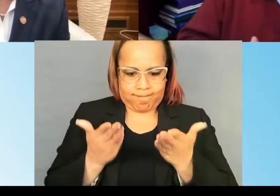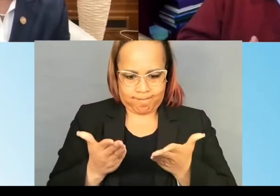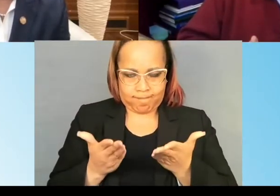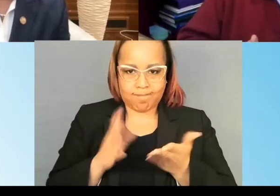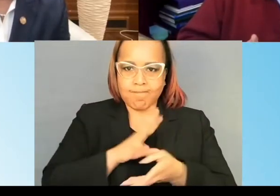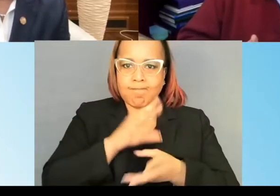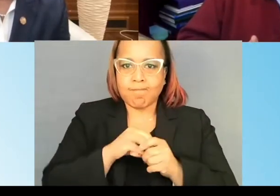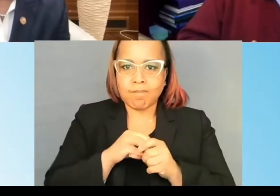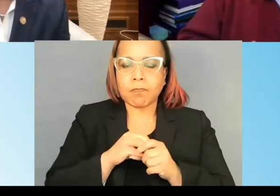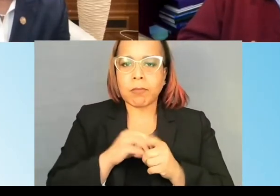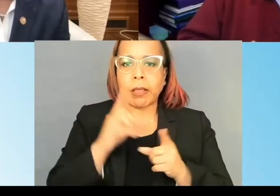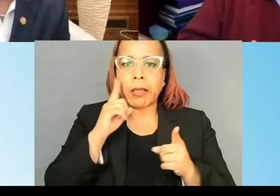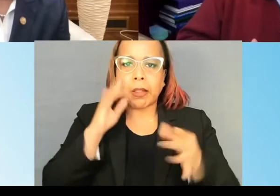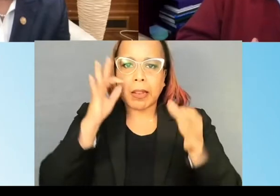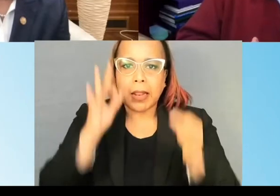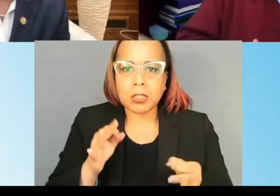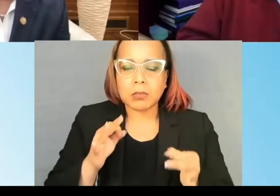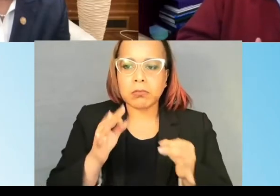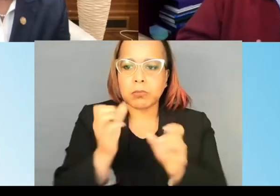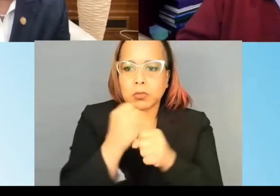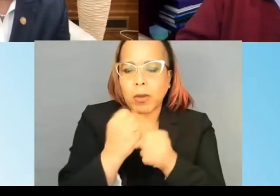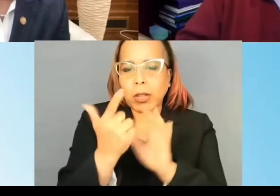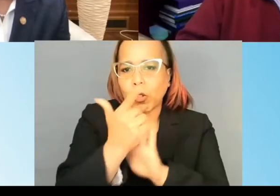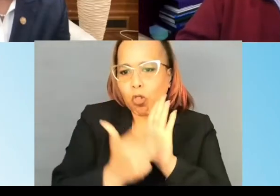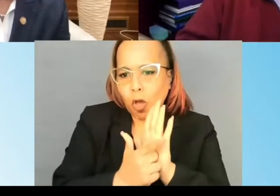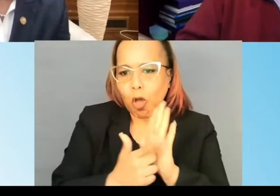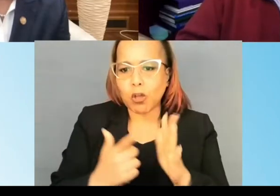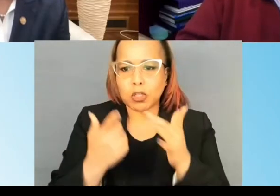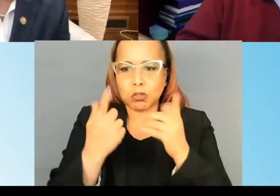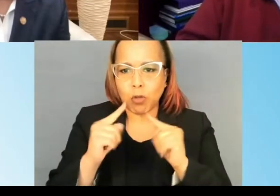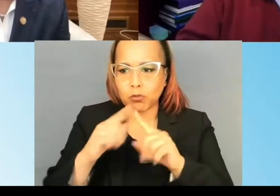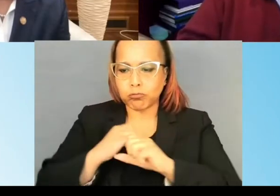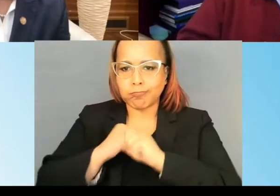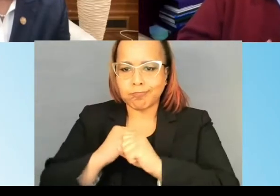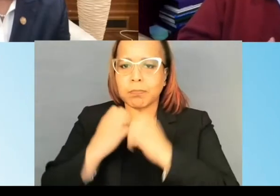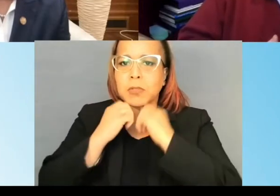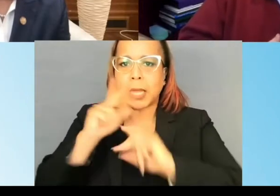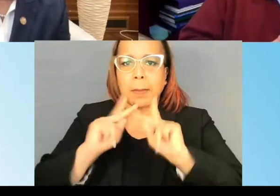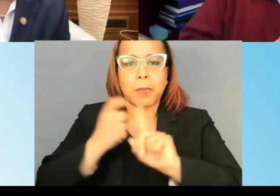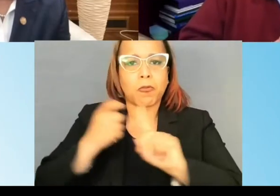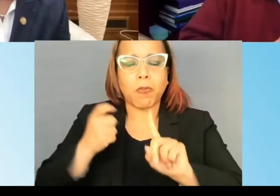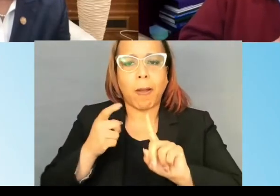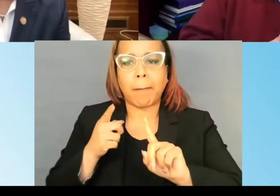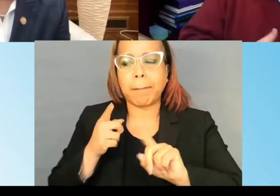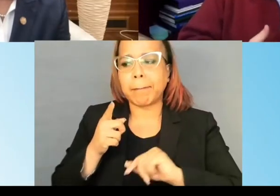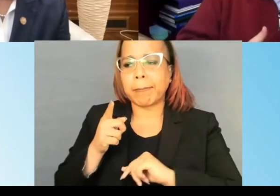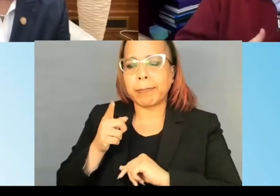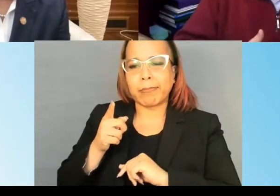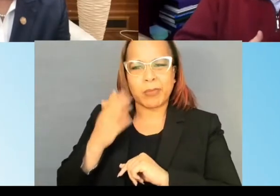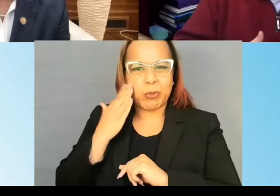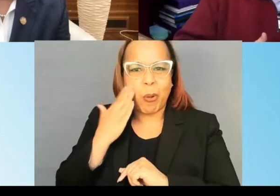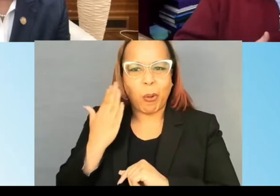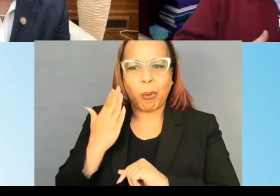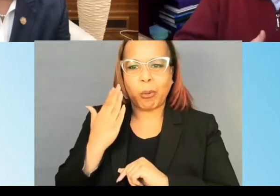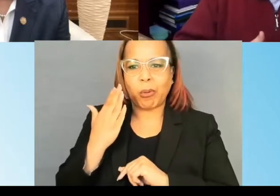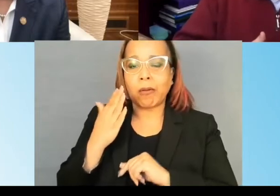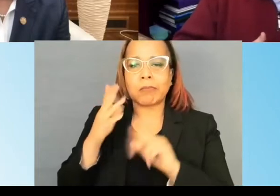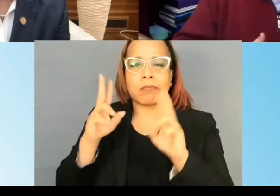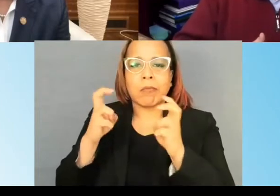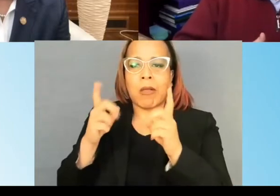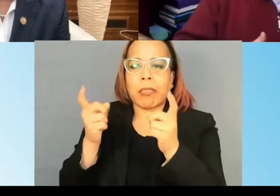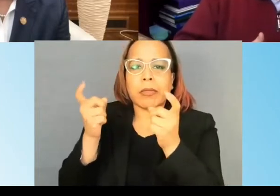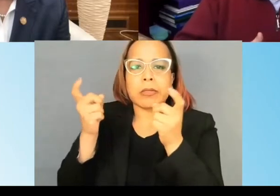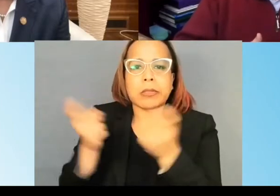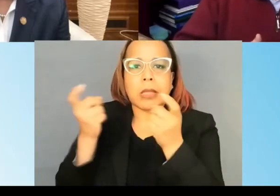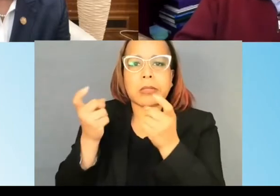legislating and creating laws and trying to protect people from the you know, sins of many